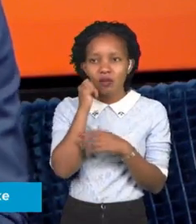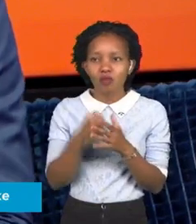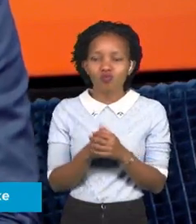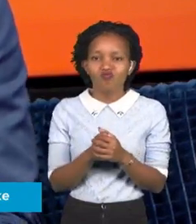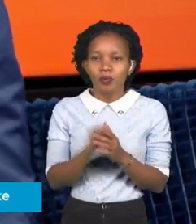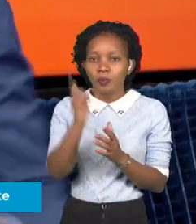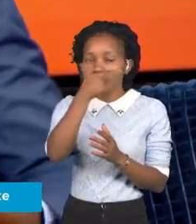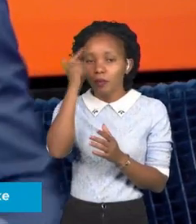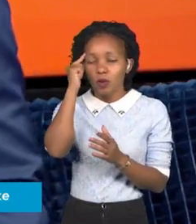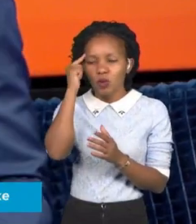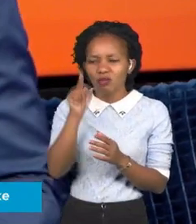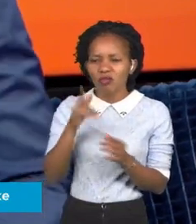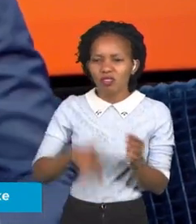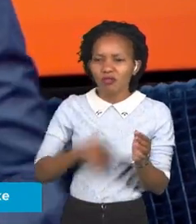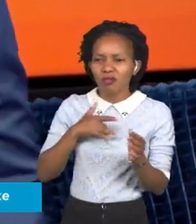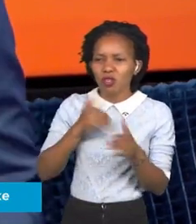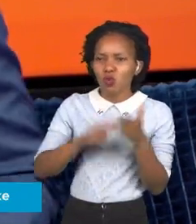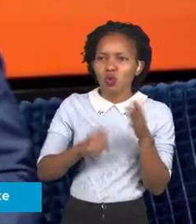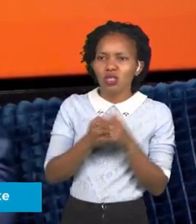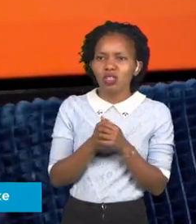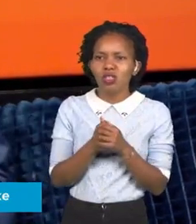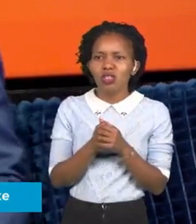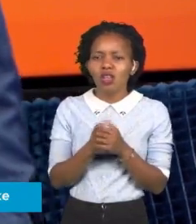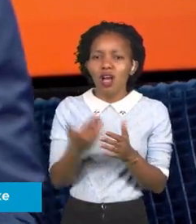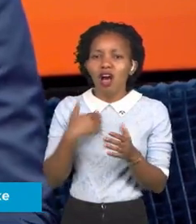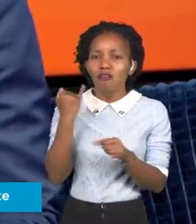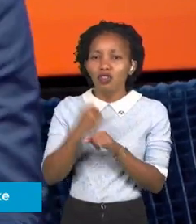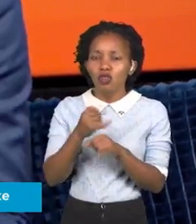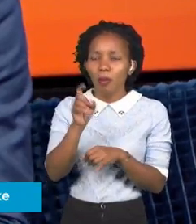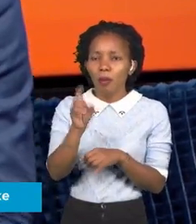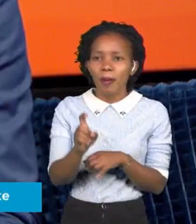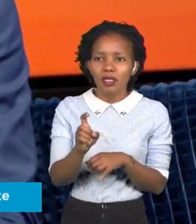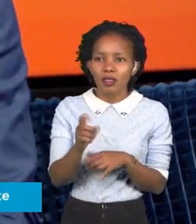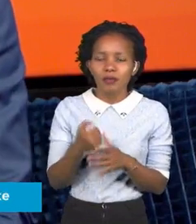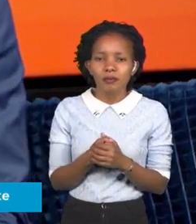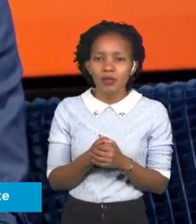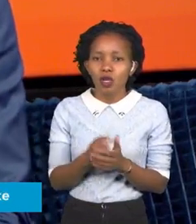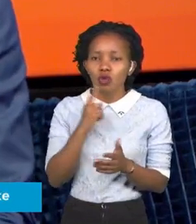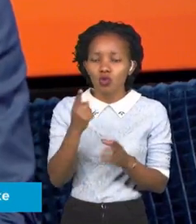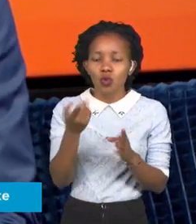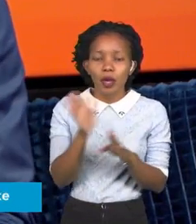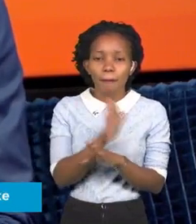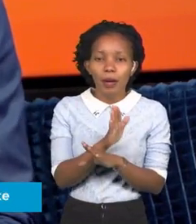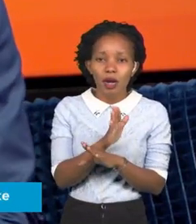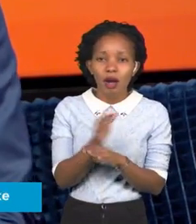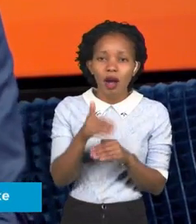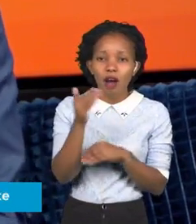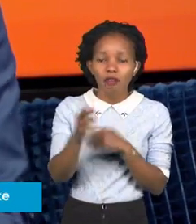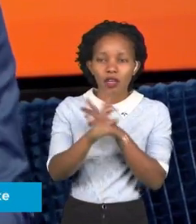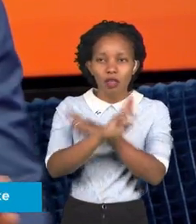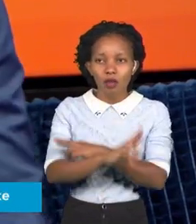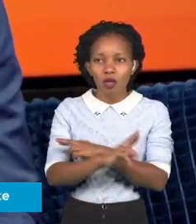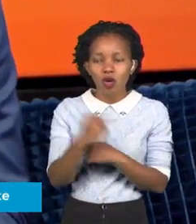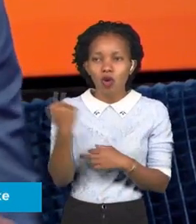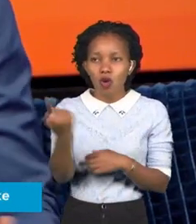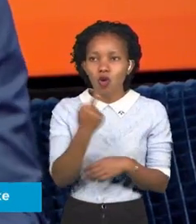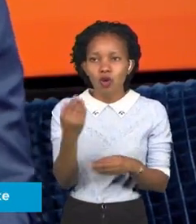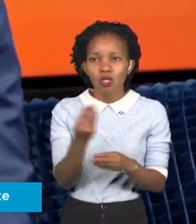he deserved, like he felt like he deserved to have that job for the long term. So we're coming back after a short break.